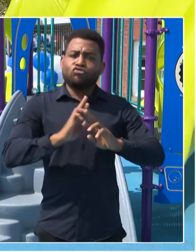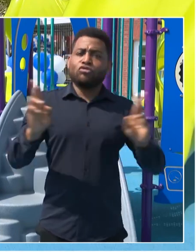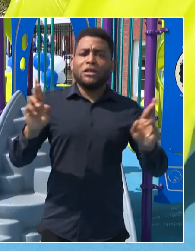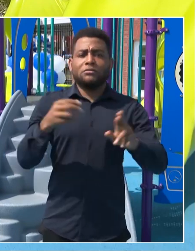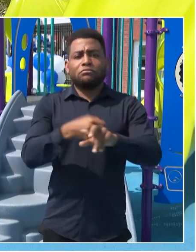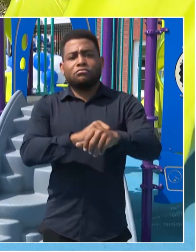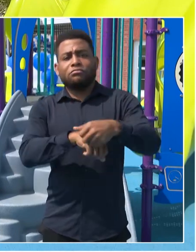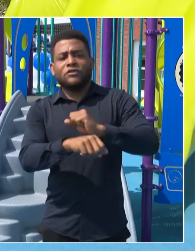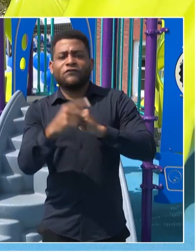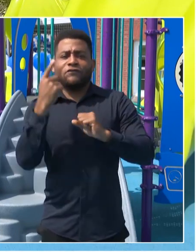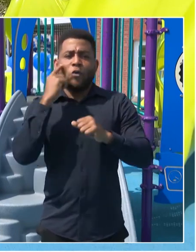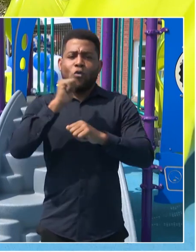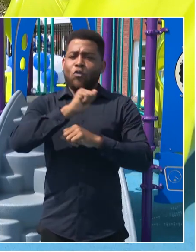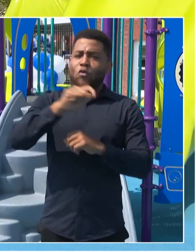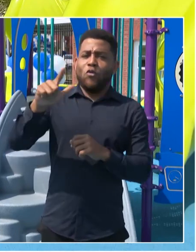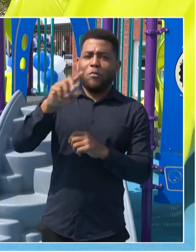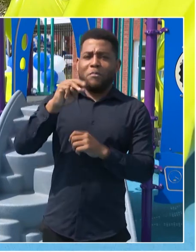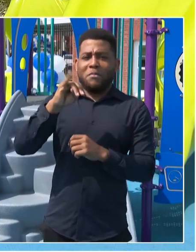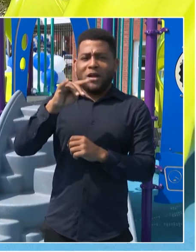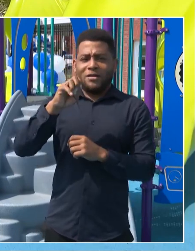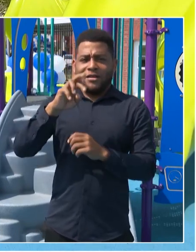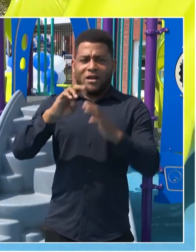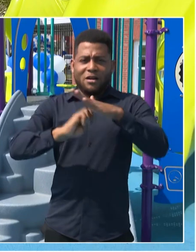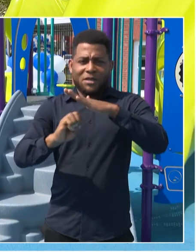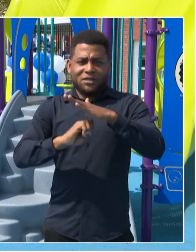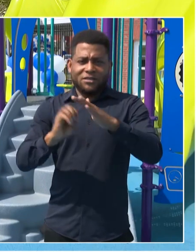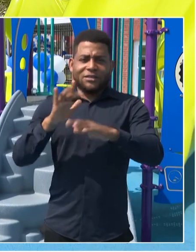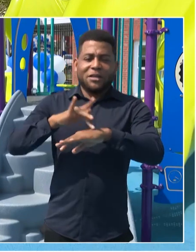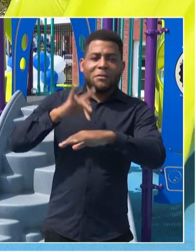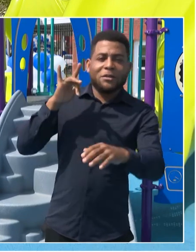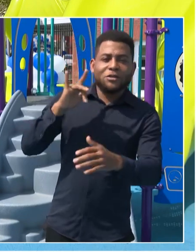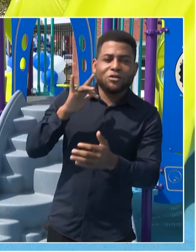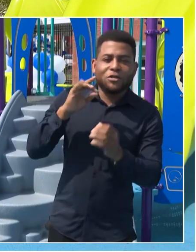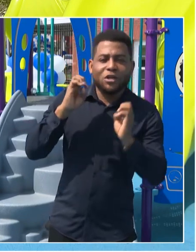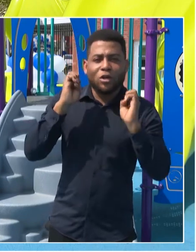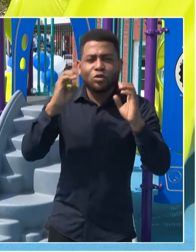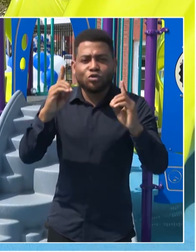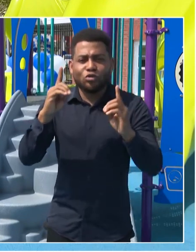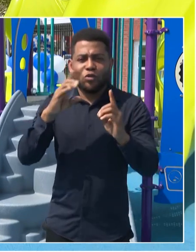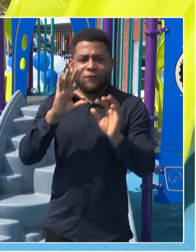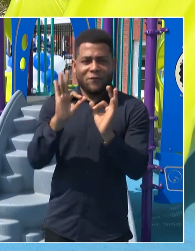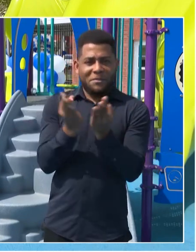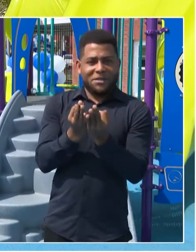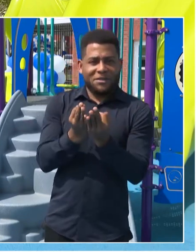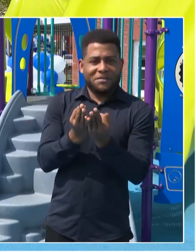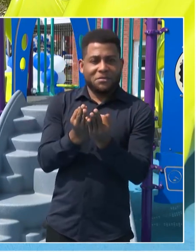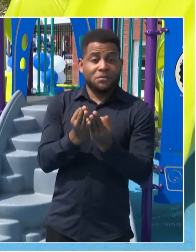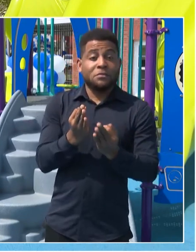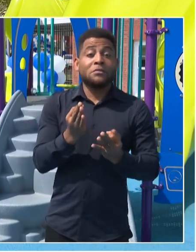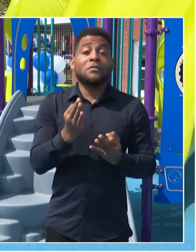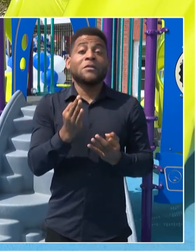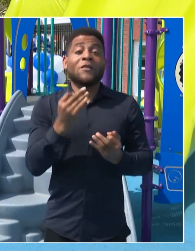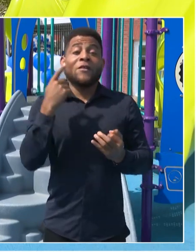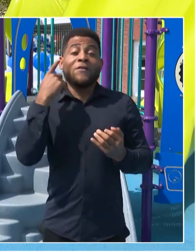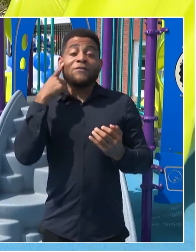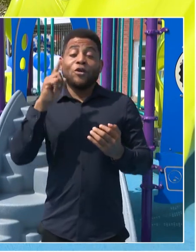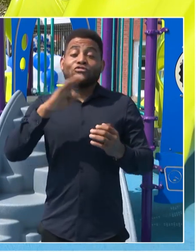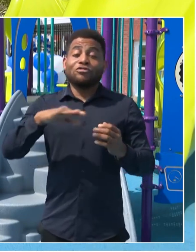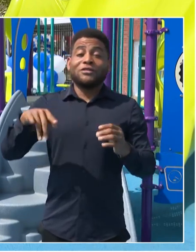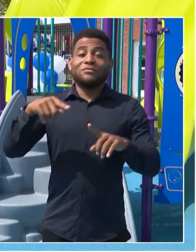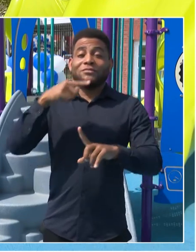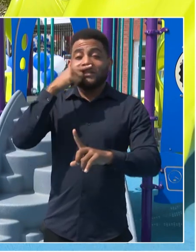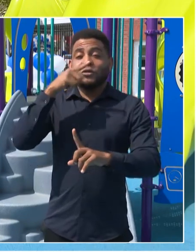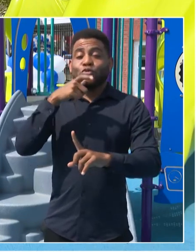School's early childhood education families who will eventually become our kindergarten through fifth grade families. So we are excited to